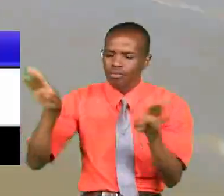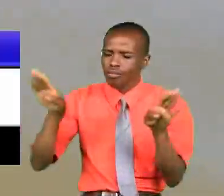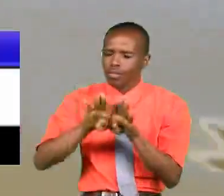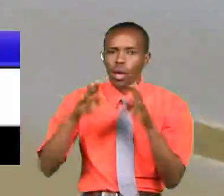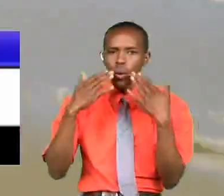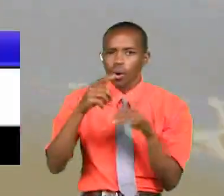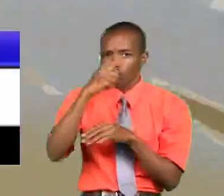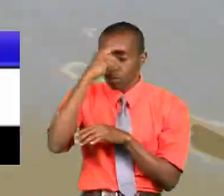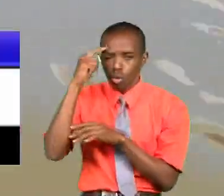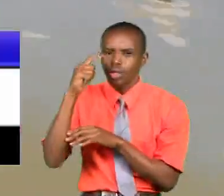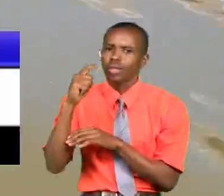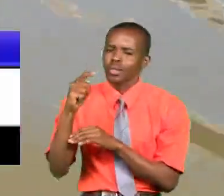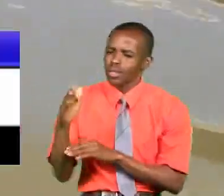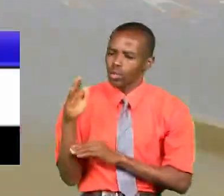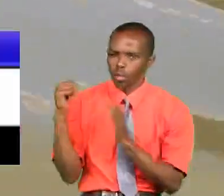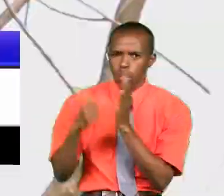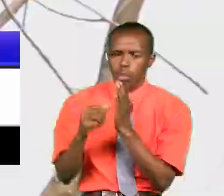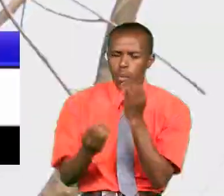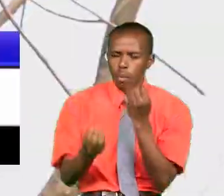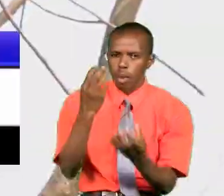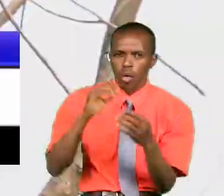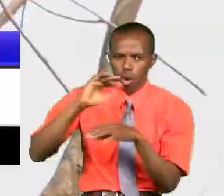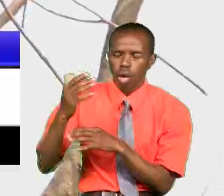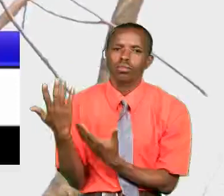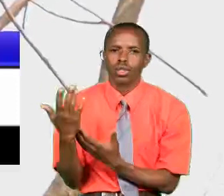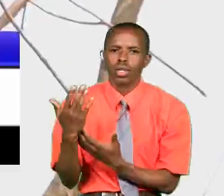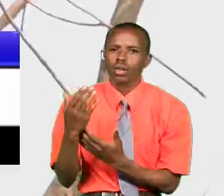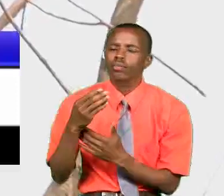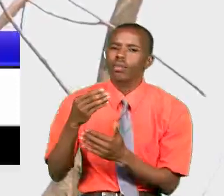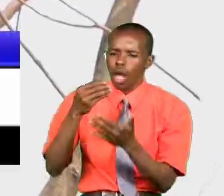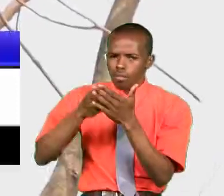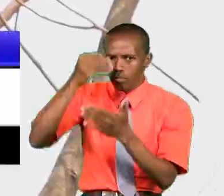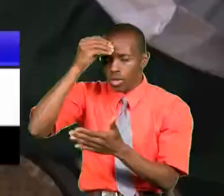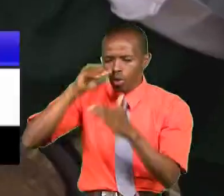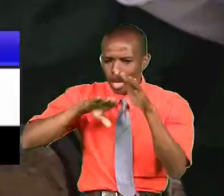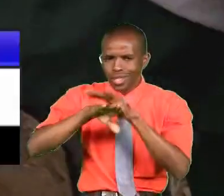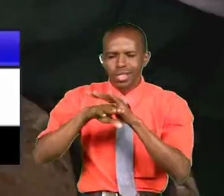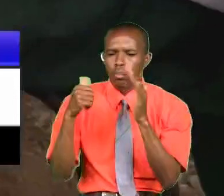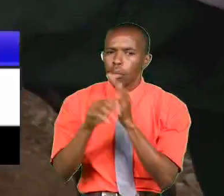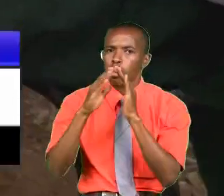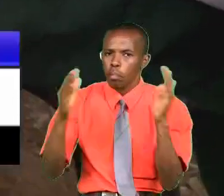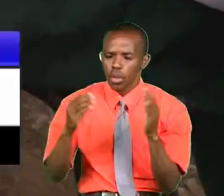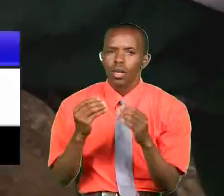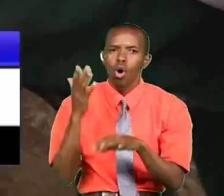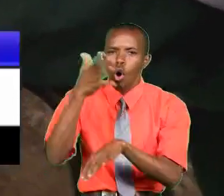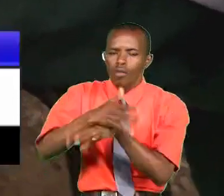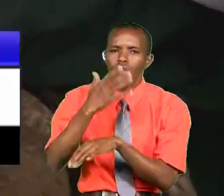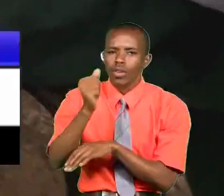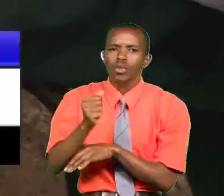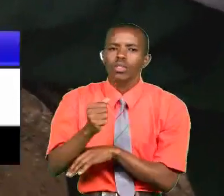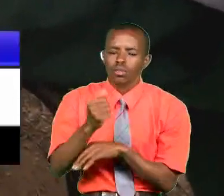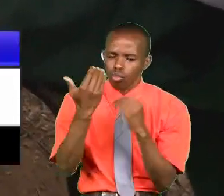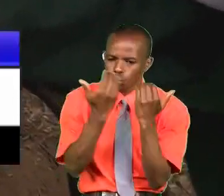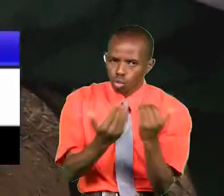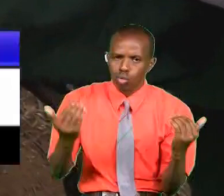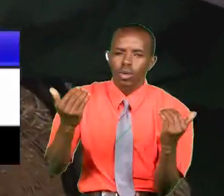to insecurity in Baringo County. The hope to access education continues to remain crippled, as more than 500 learners from the